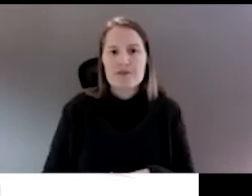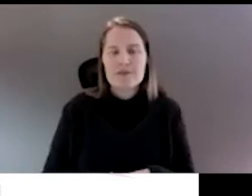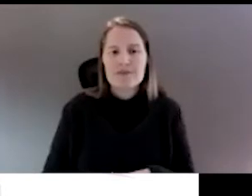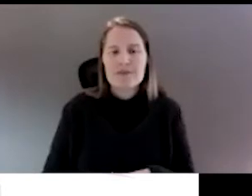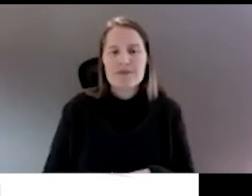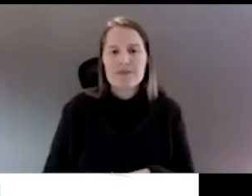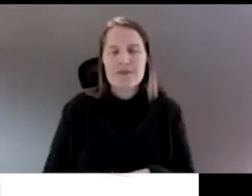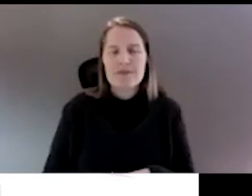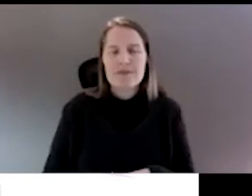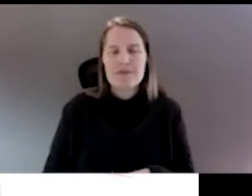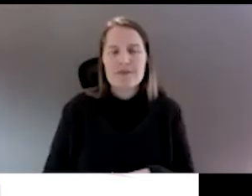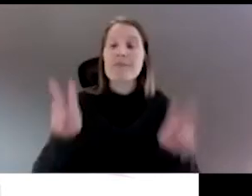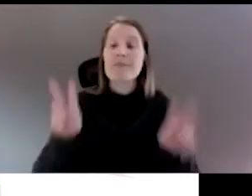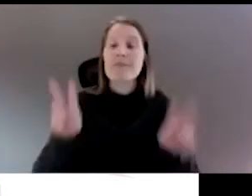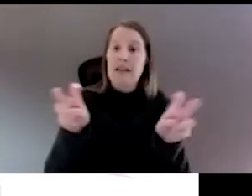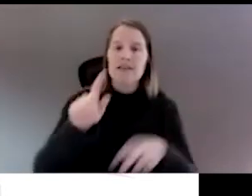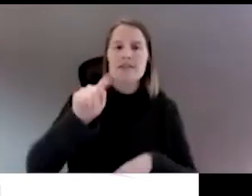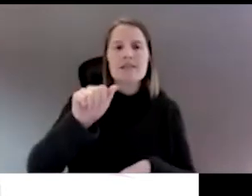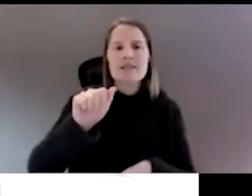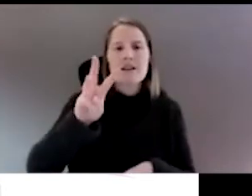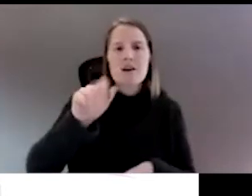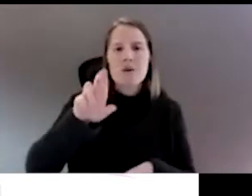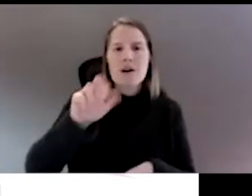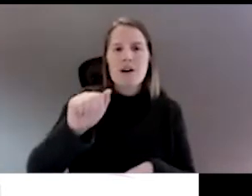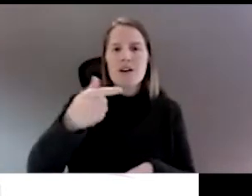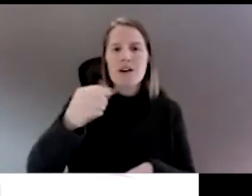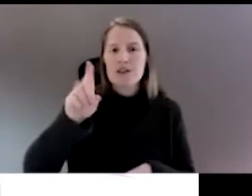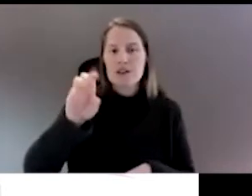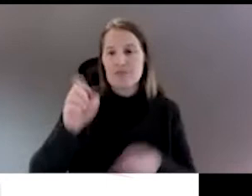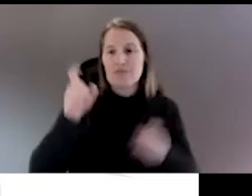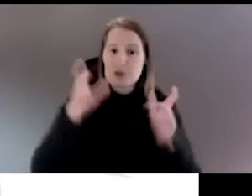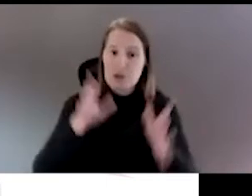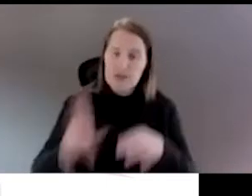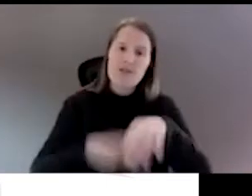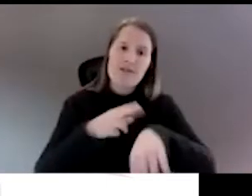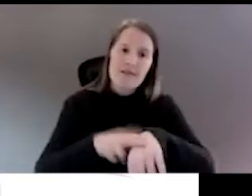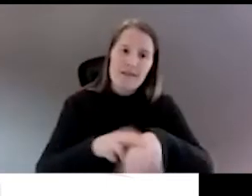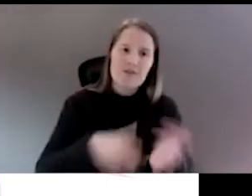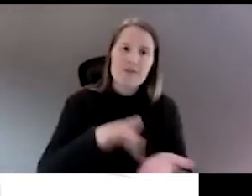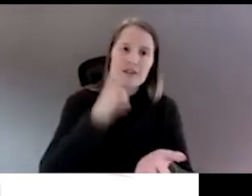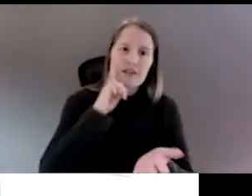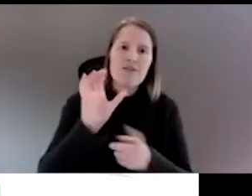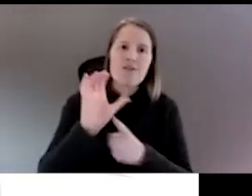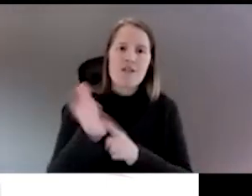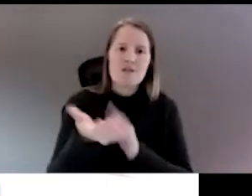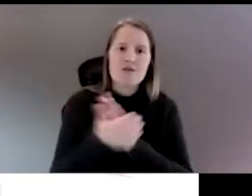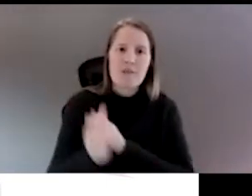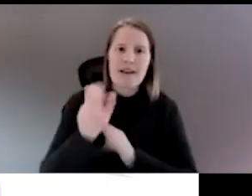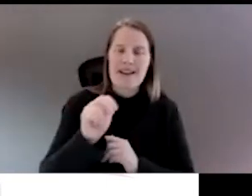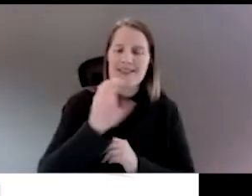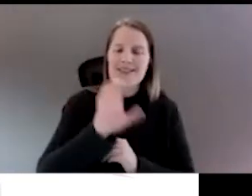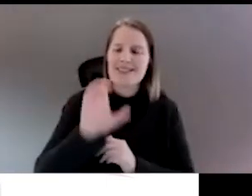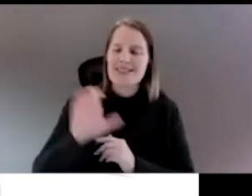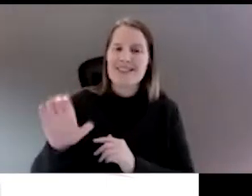Text: Tawara Good, Director, National Center for Cultural Competence, NCCC at